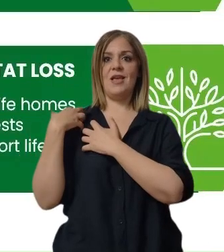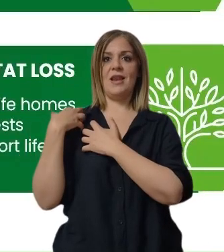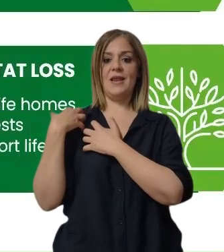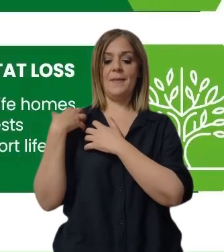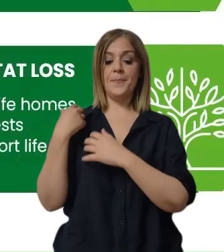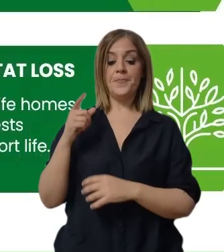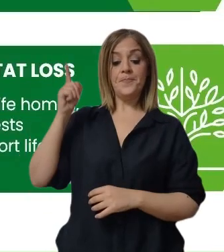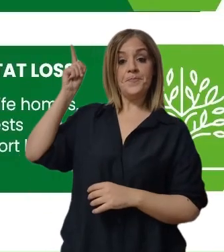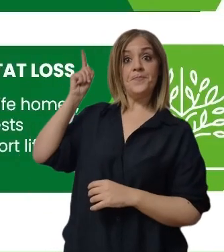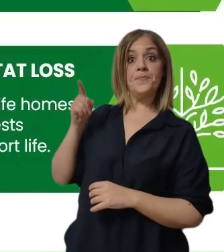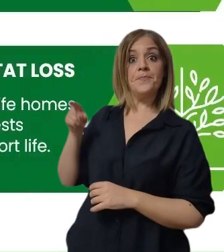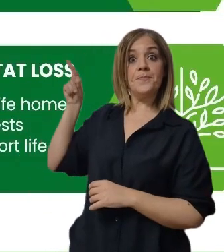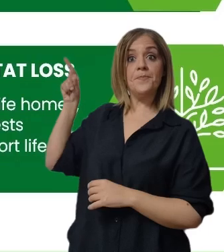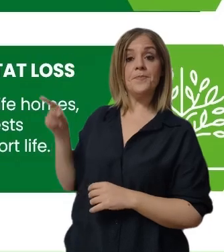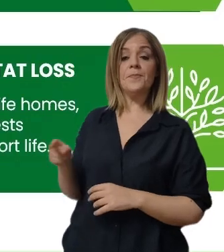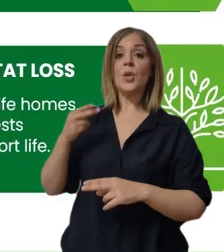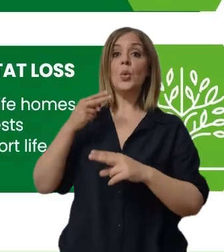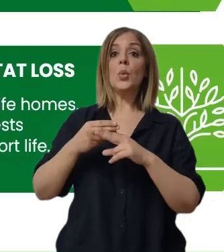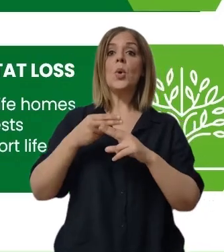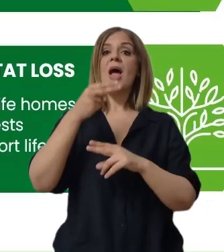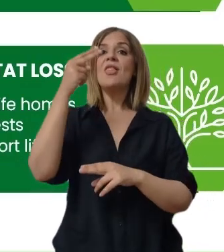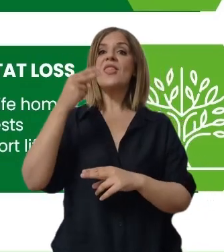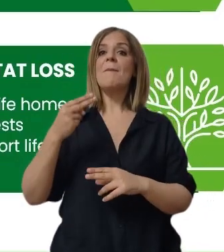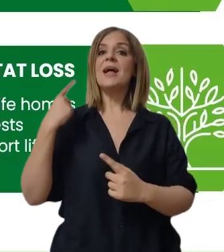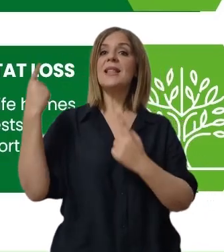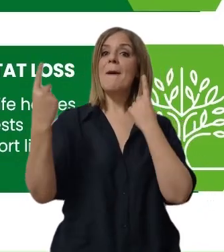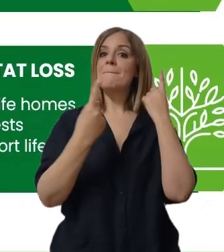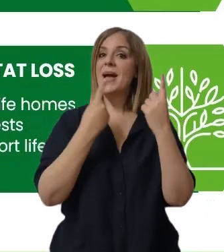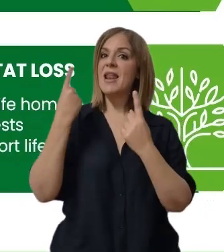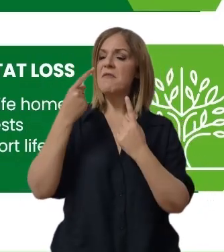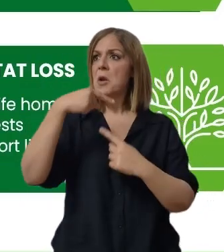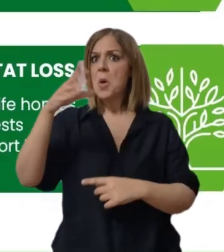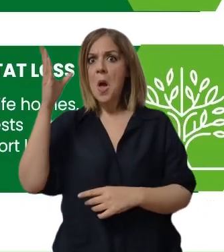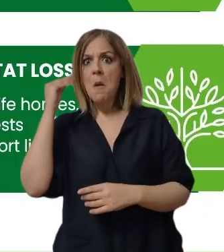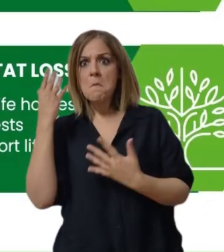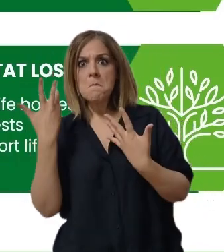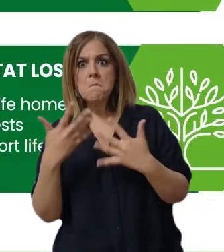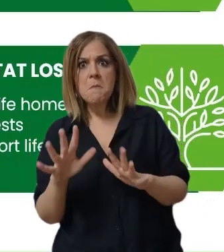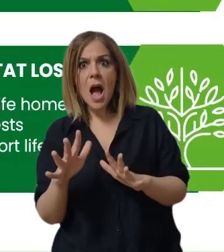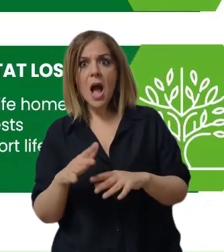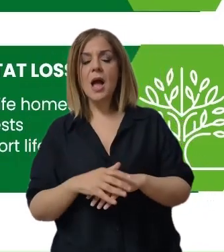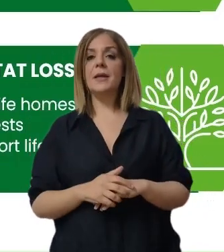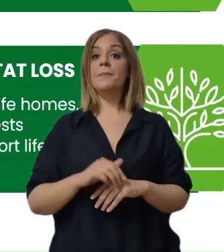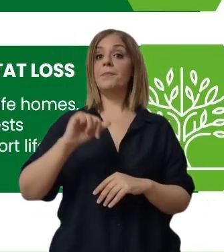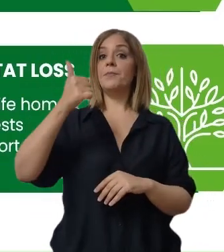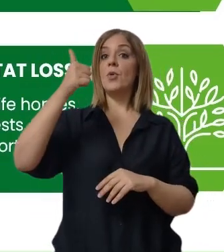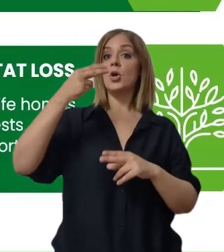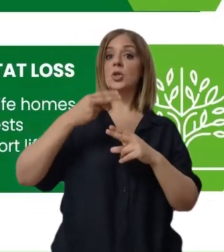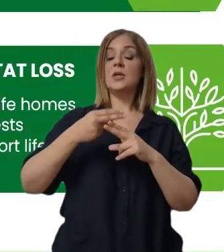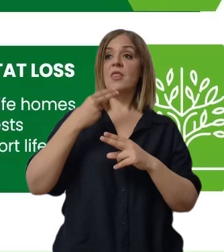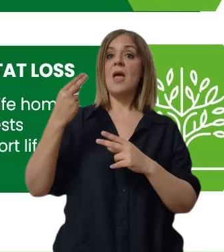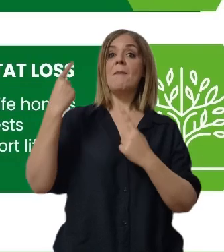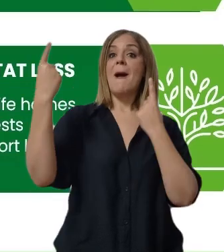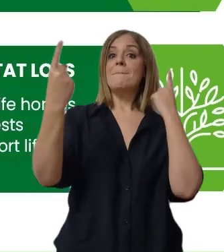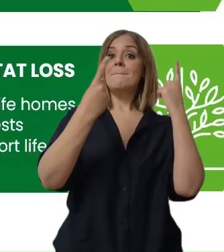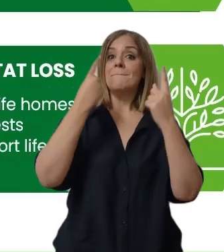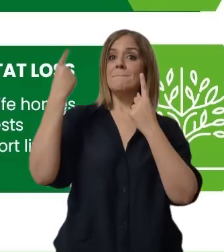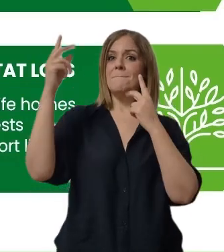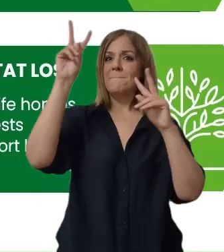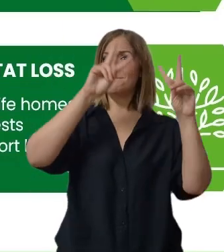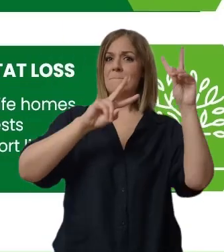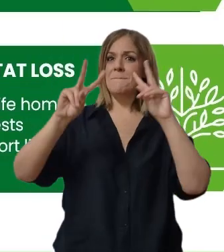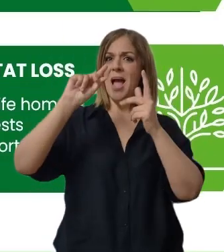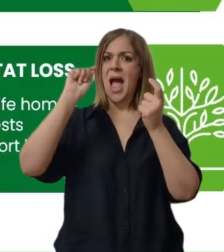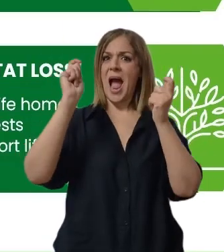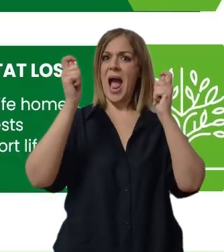Here are some main environmental issues that you may hear again. We'll start with climate change. As